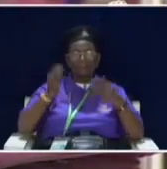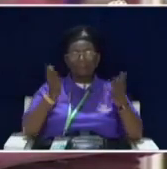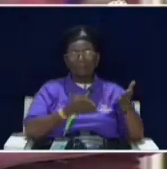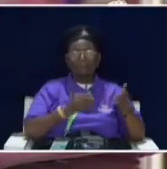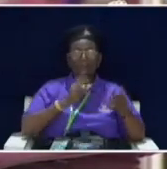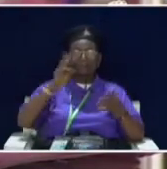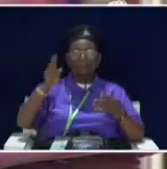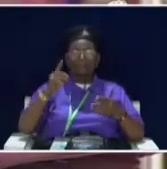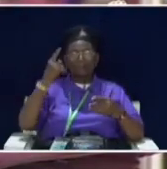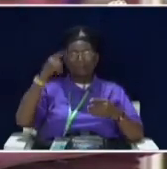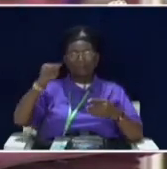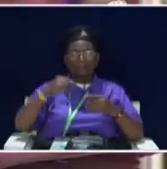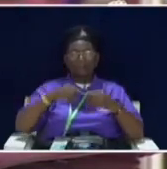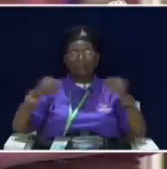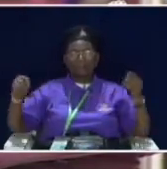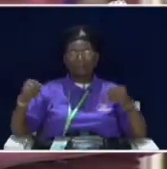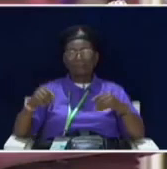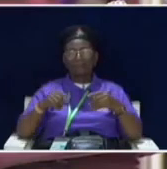deliverance.